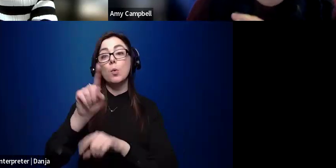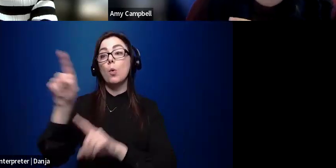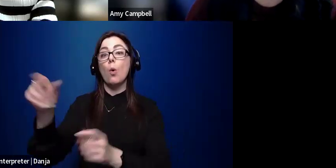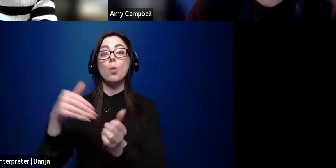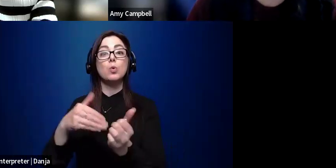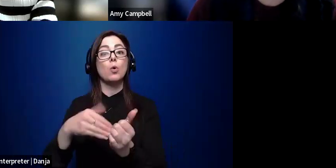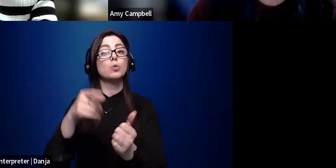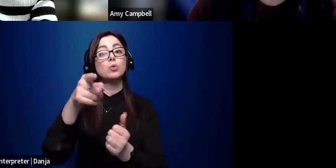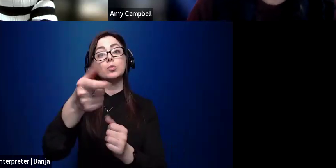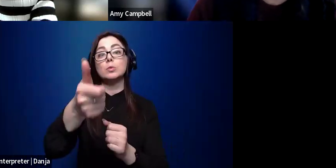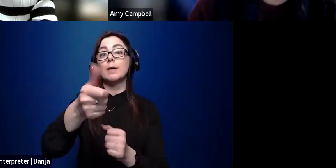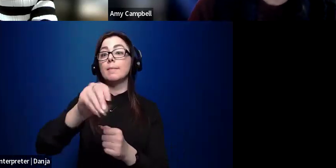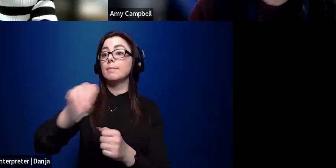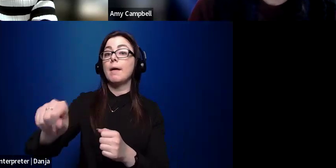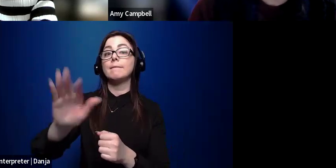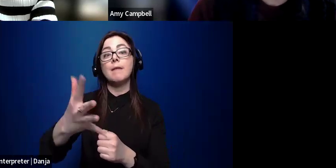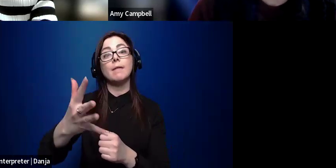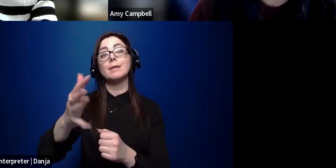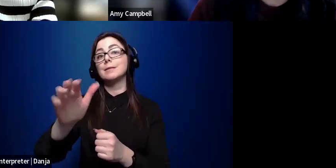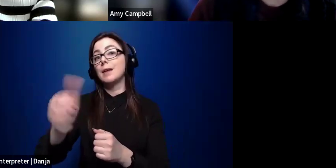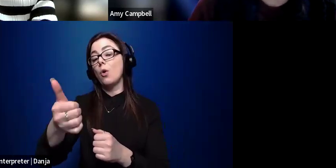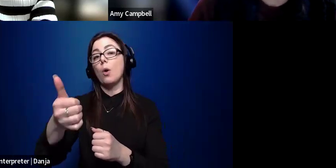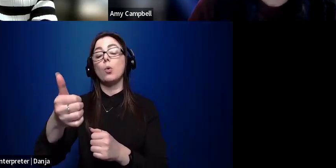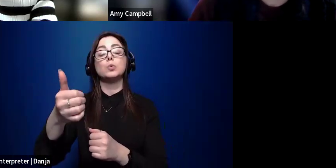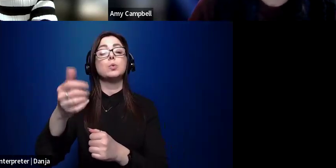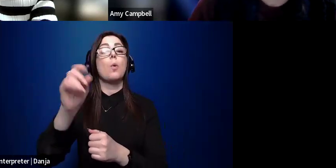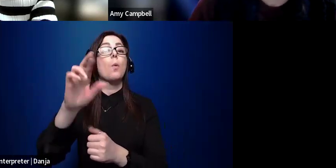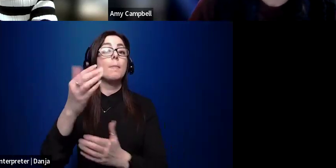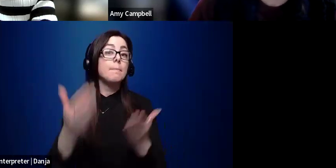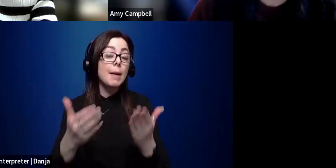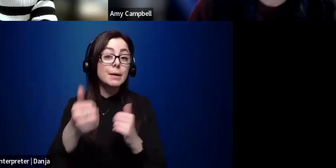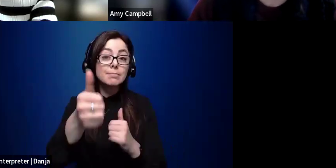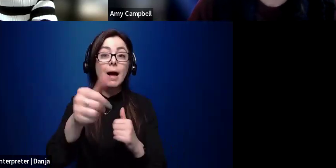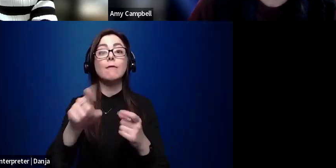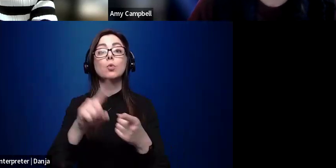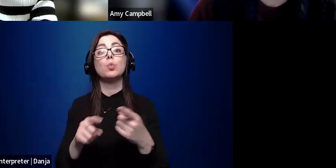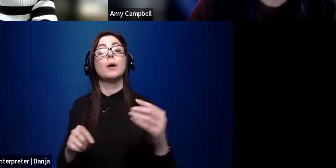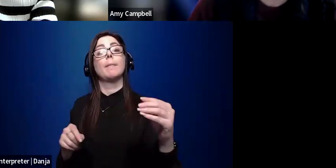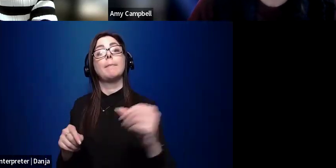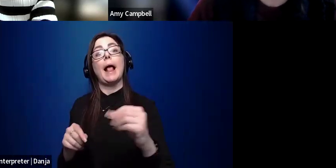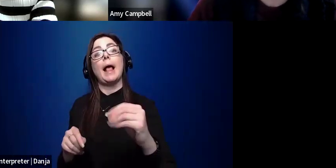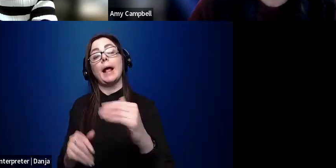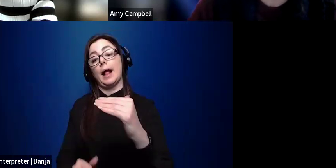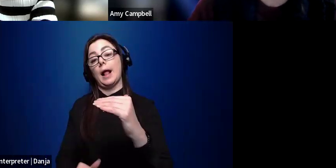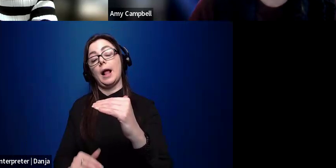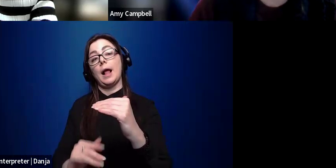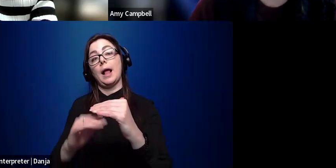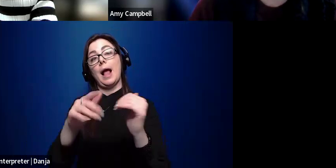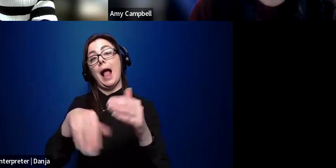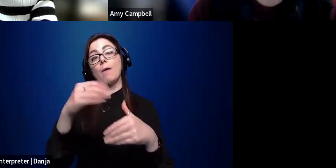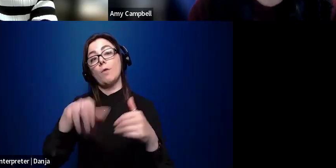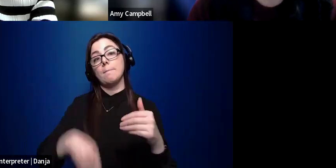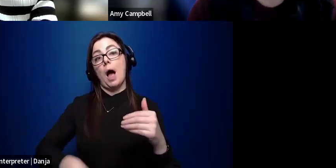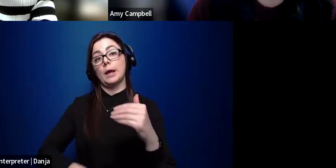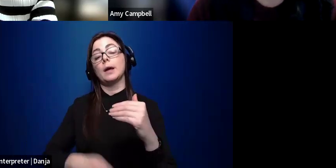or $10. Or maybe you have to pay up to a certain amount of services before you get